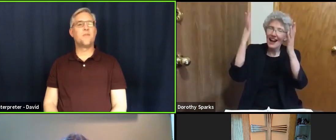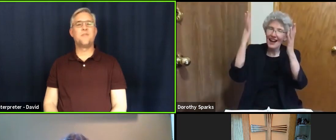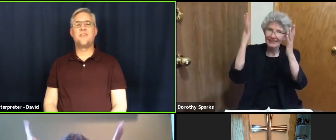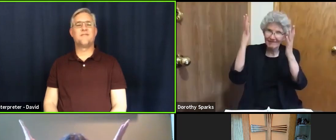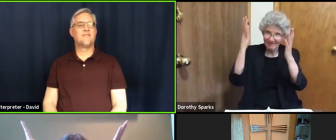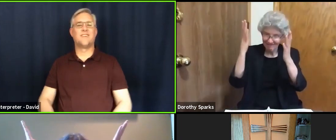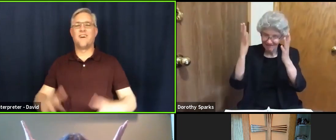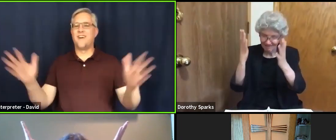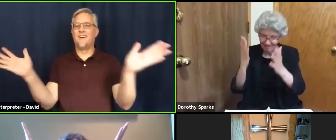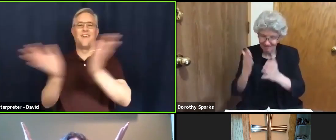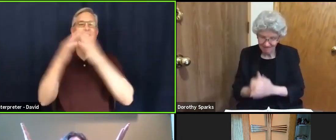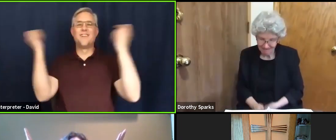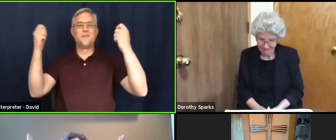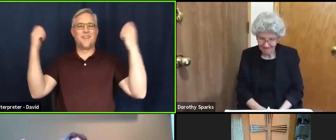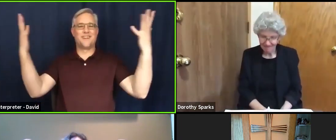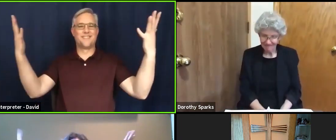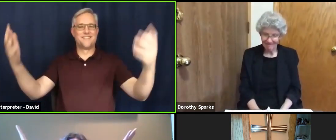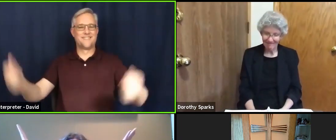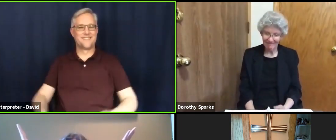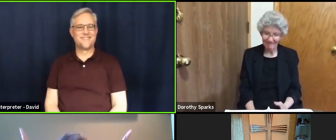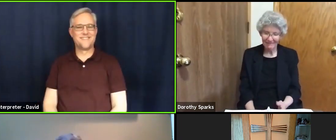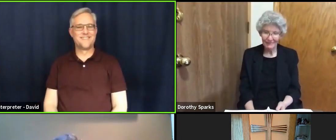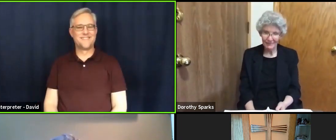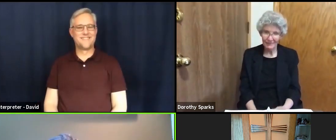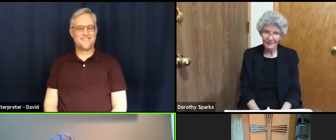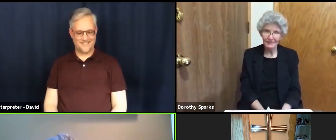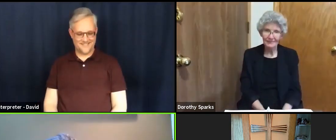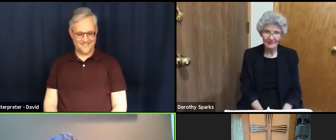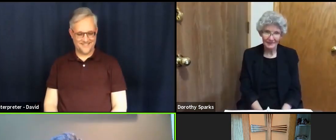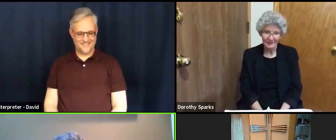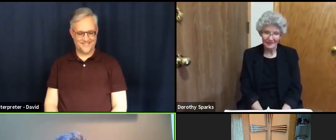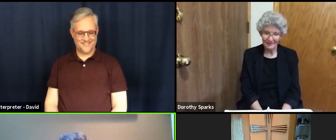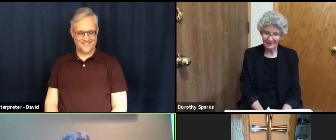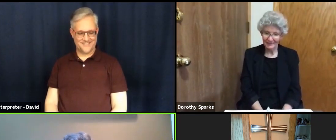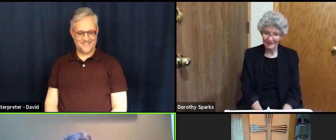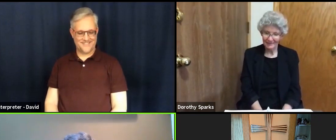Say it with me. Alleluia.